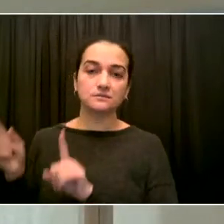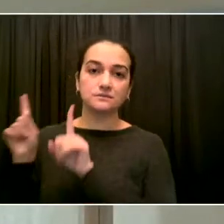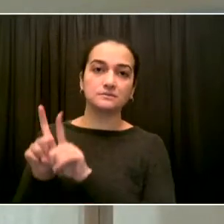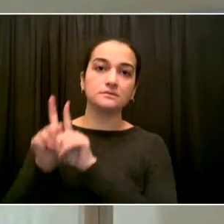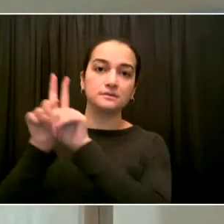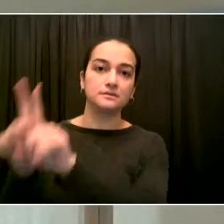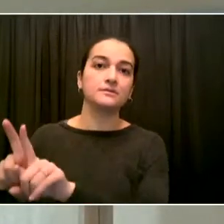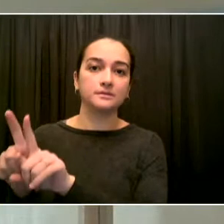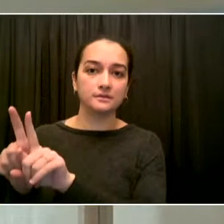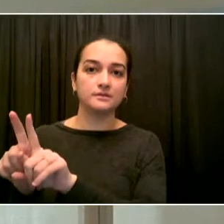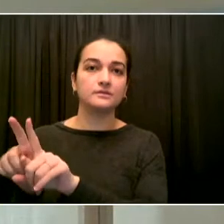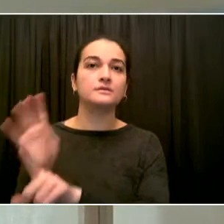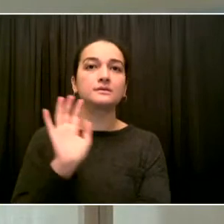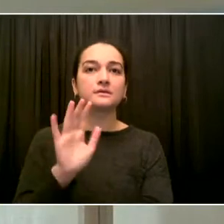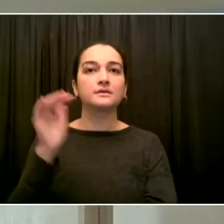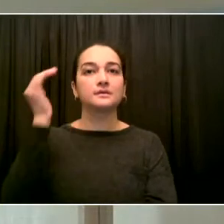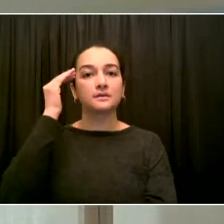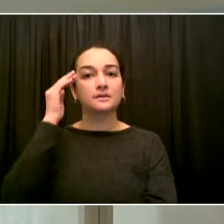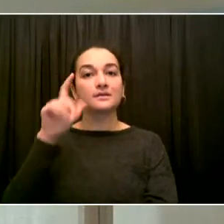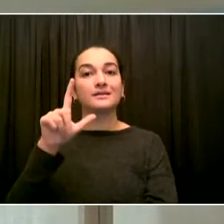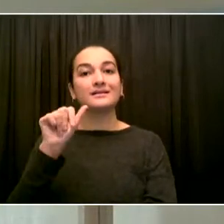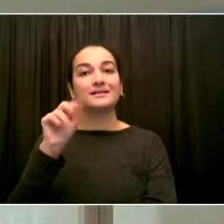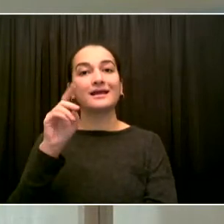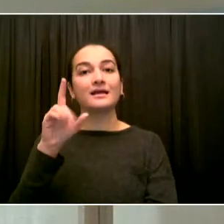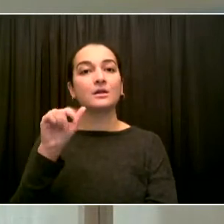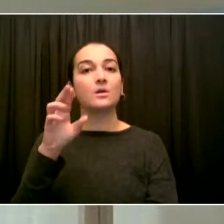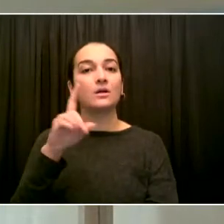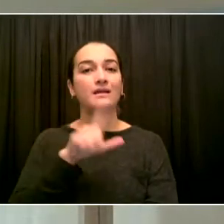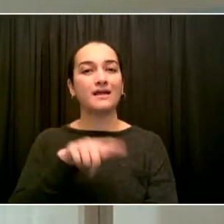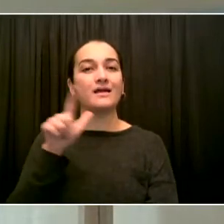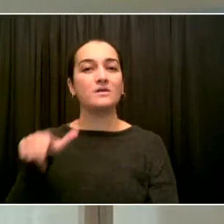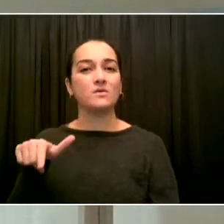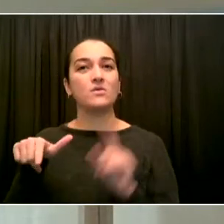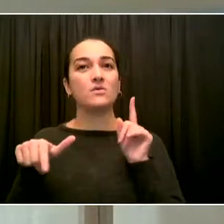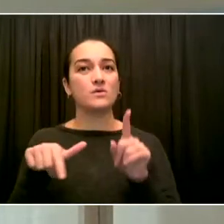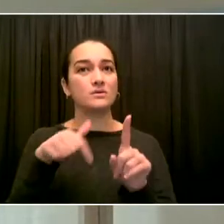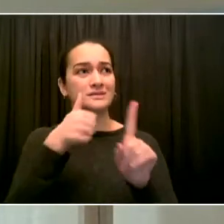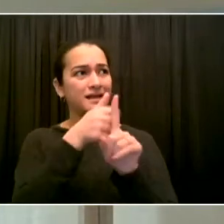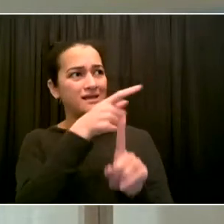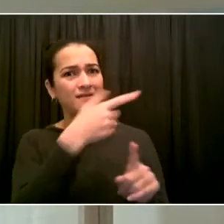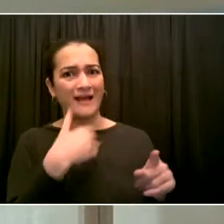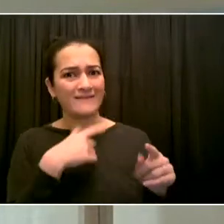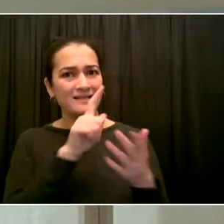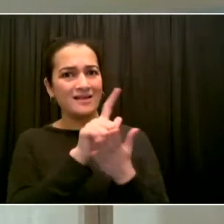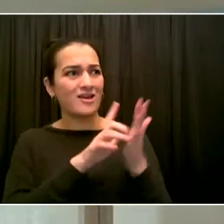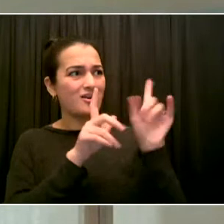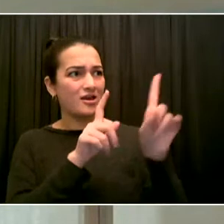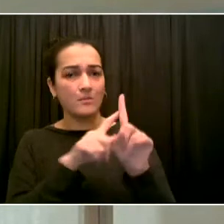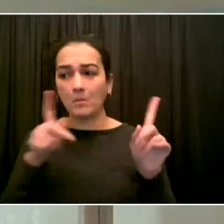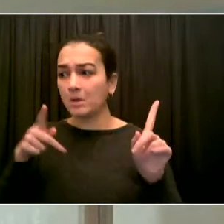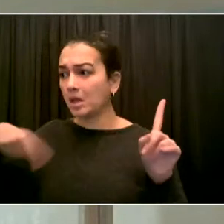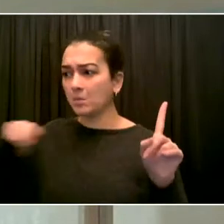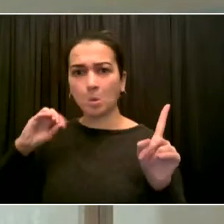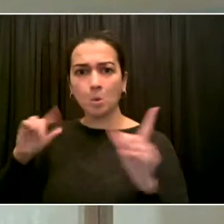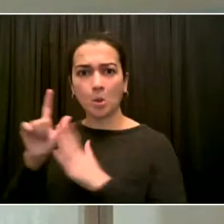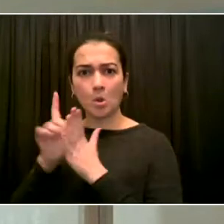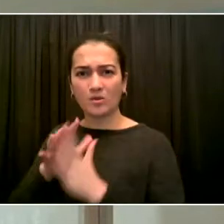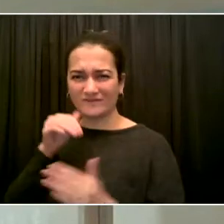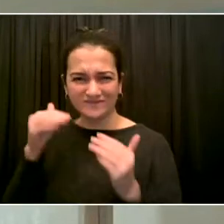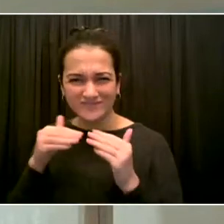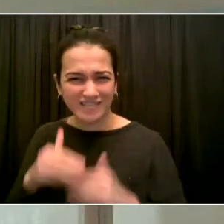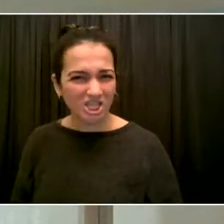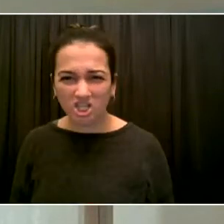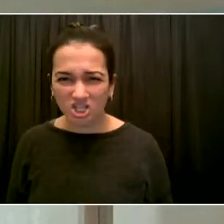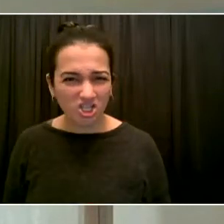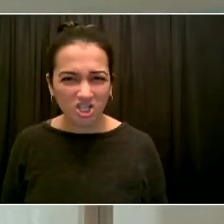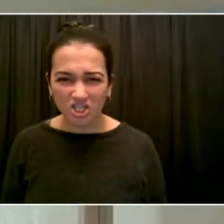out of 100, 1% before the administration, imagine what that would be like to be a tenant coming into a courtroom in that situation. And